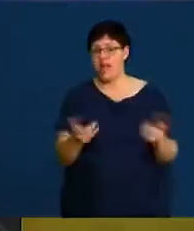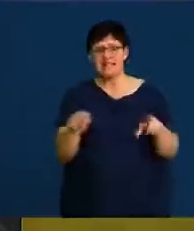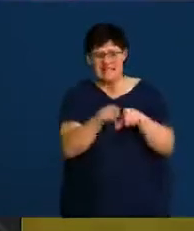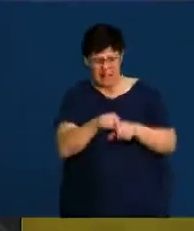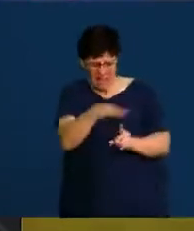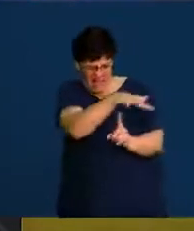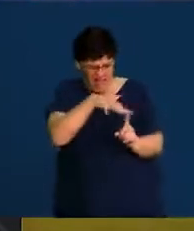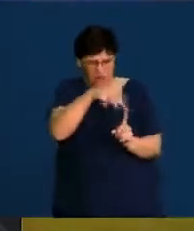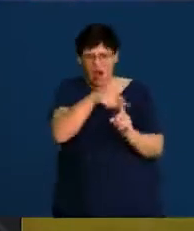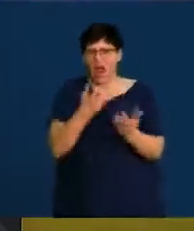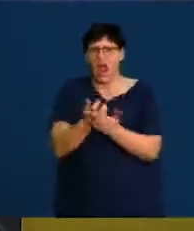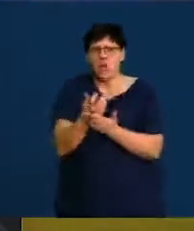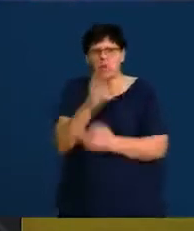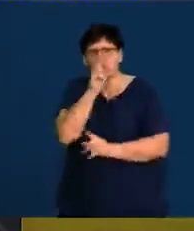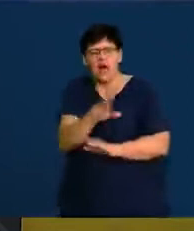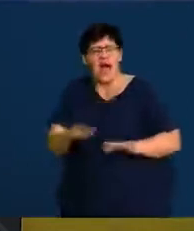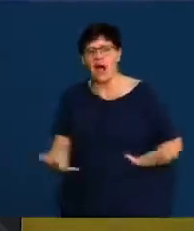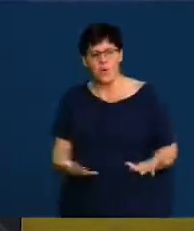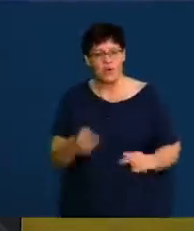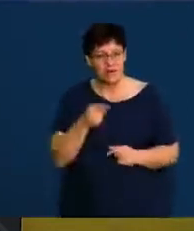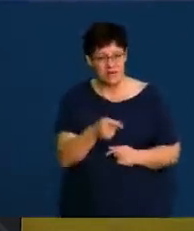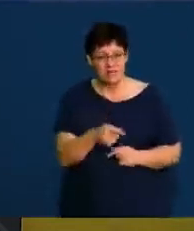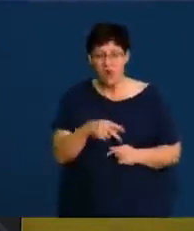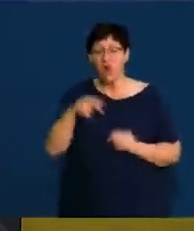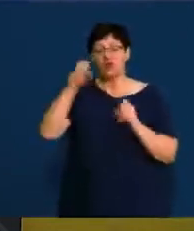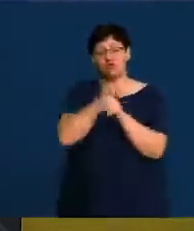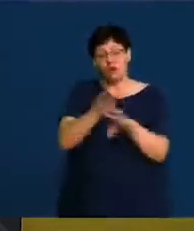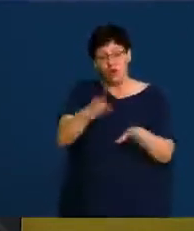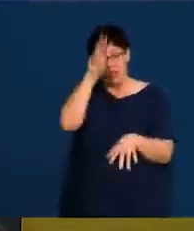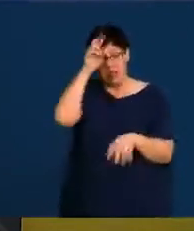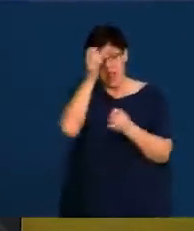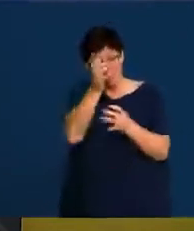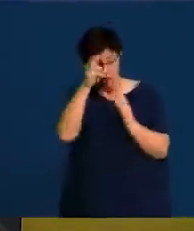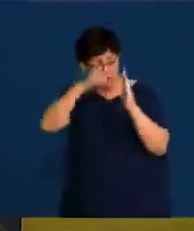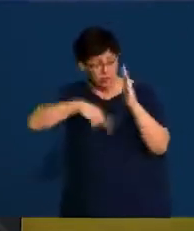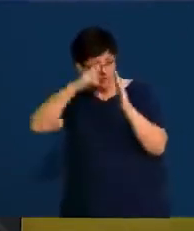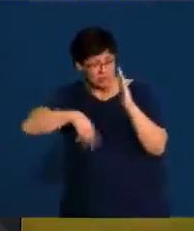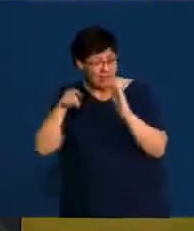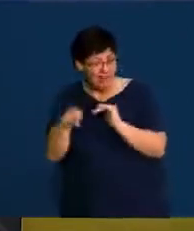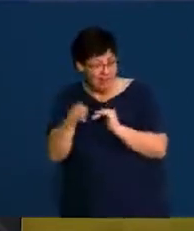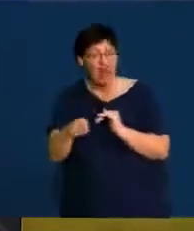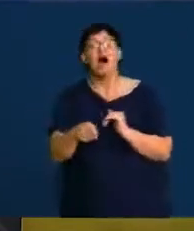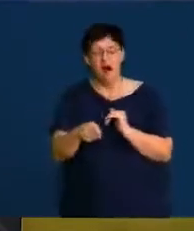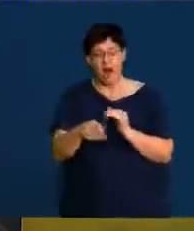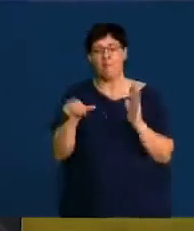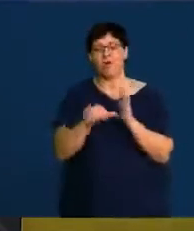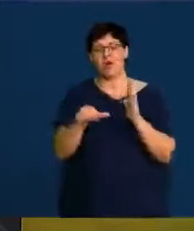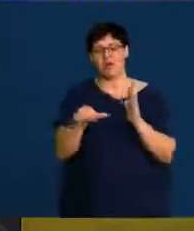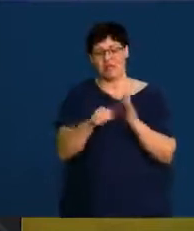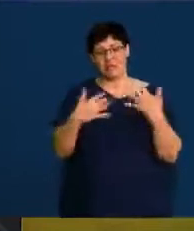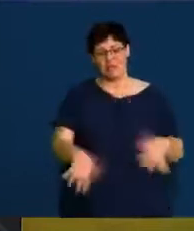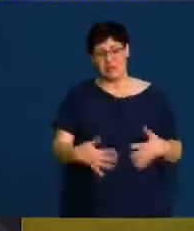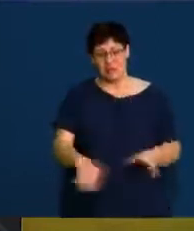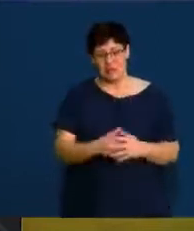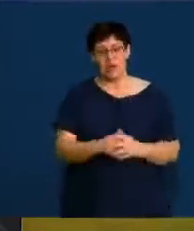that specific location. So reading the general information sheet on that map is crucial, and it also assists